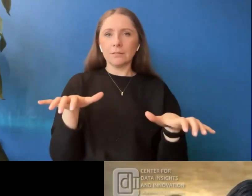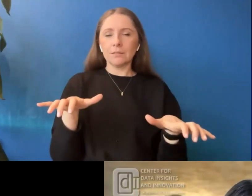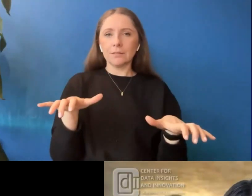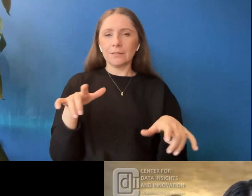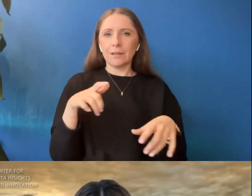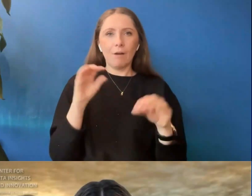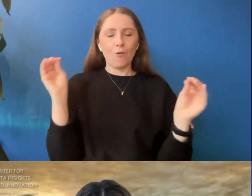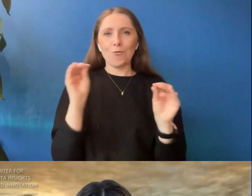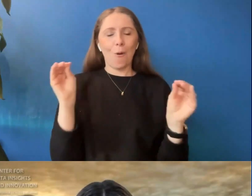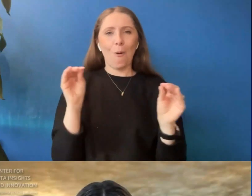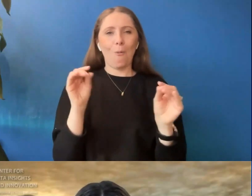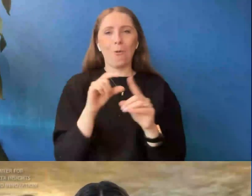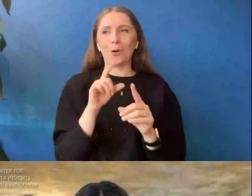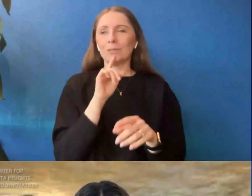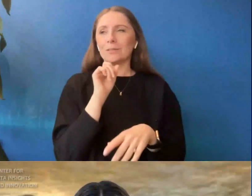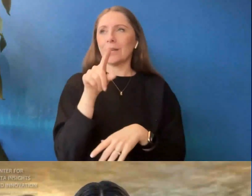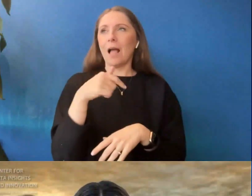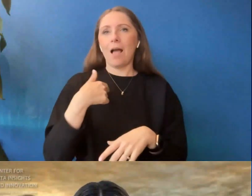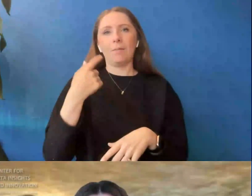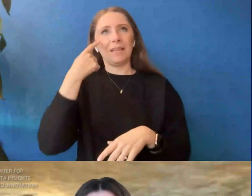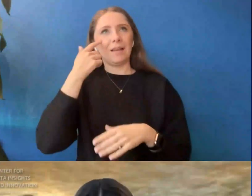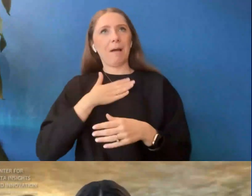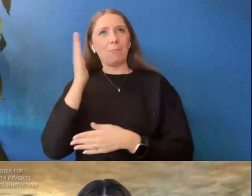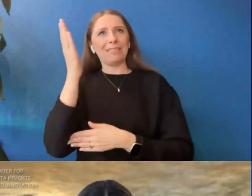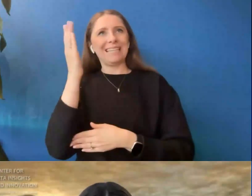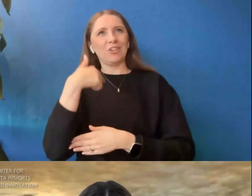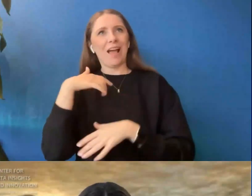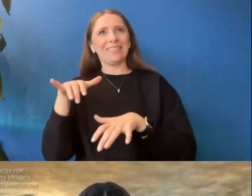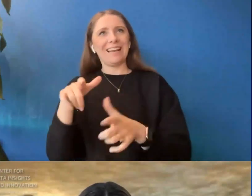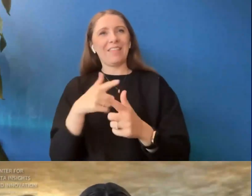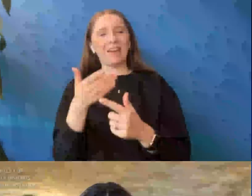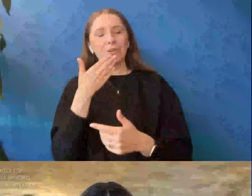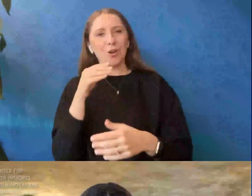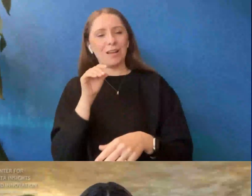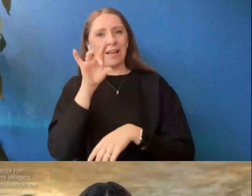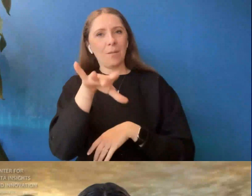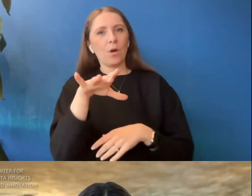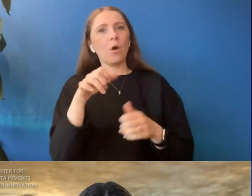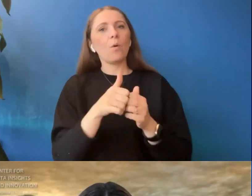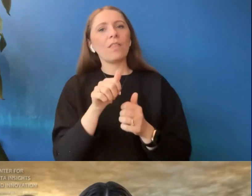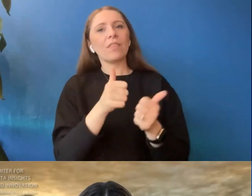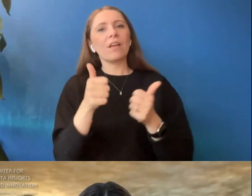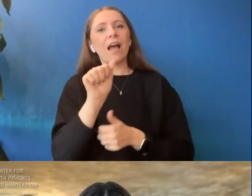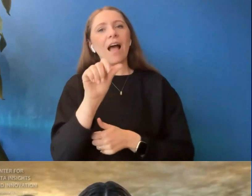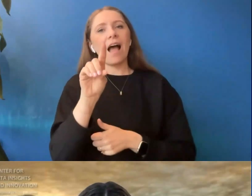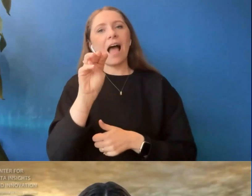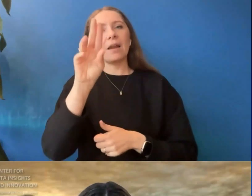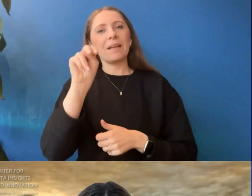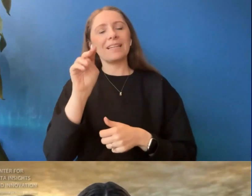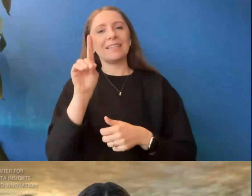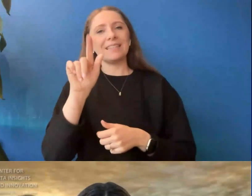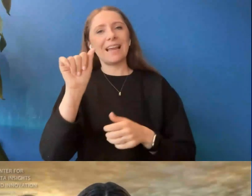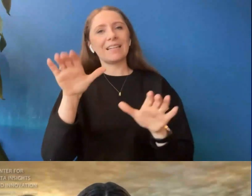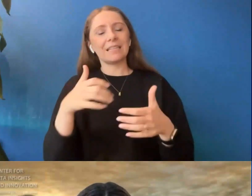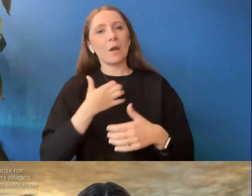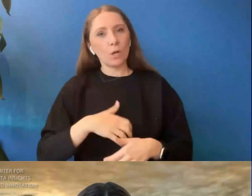the homelessness measure that we're working on that I presented on. What a great input, and like linking these administrative data sets. That's so critical, and I wish the state actually